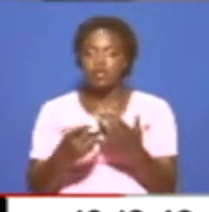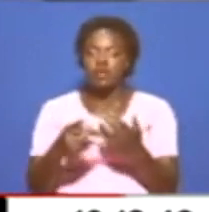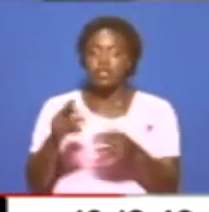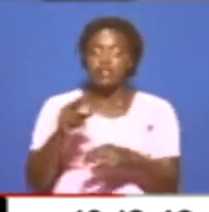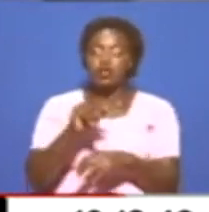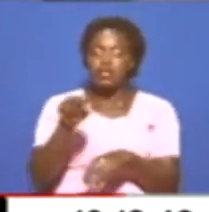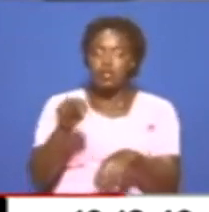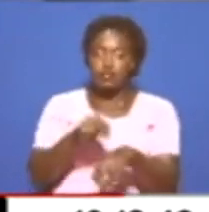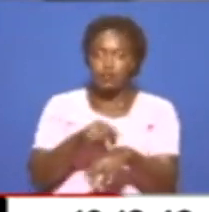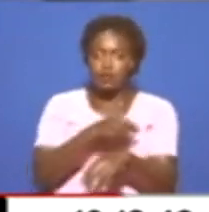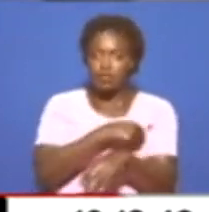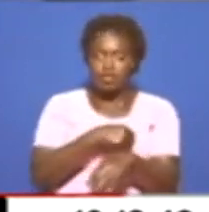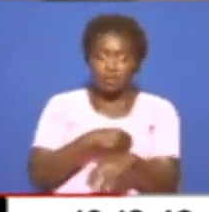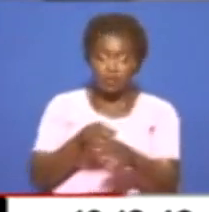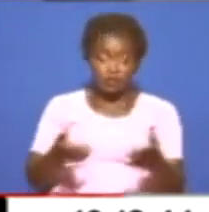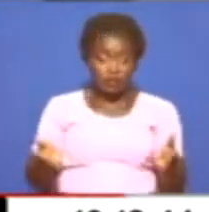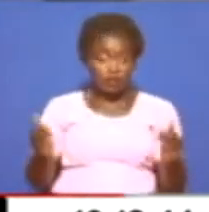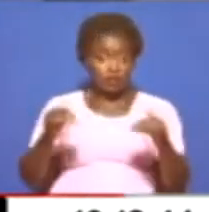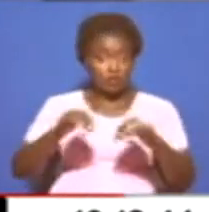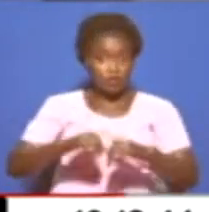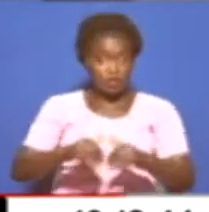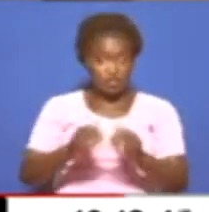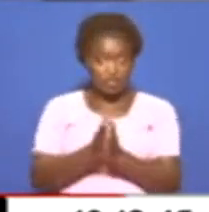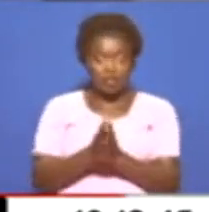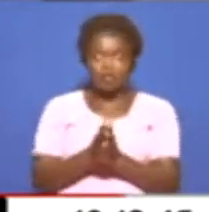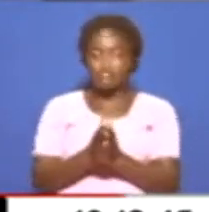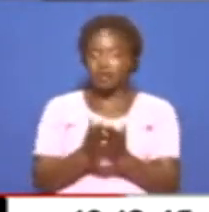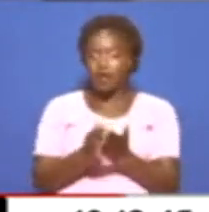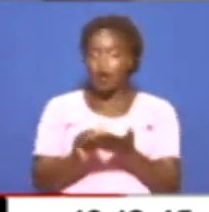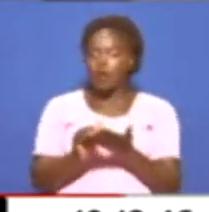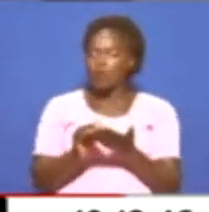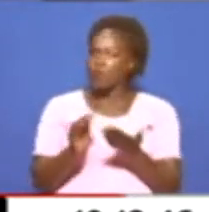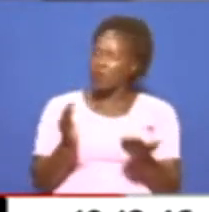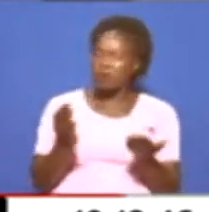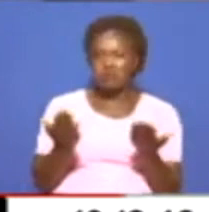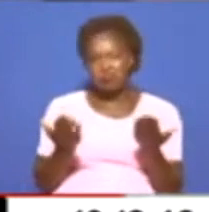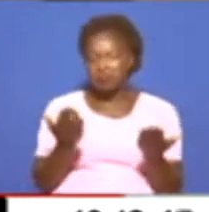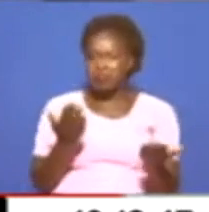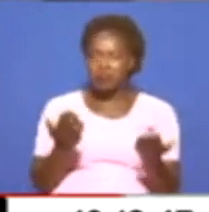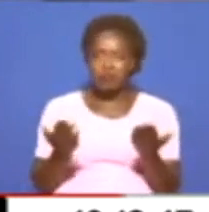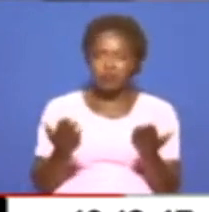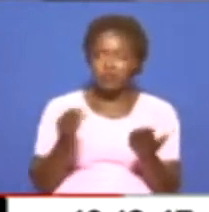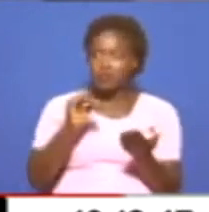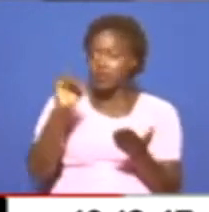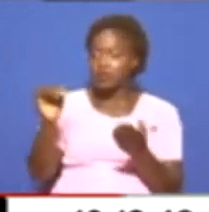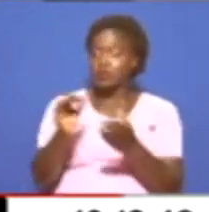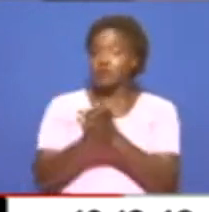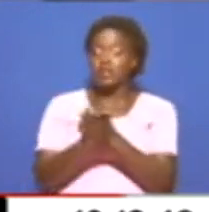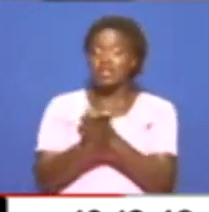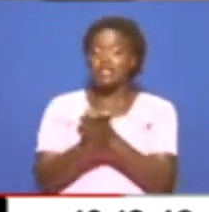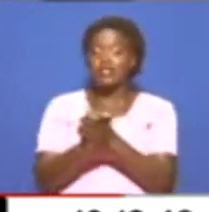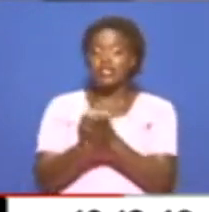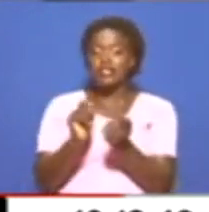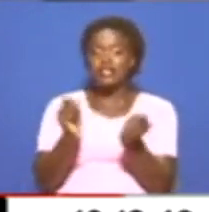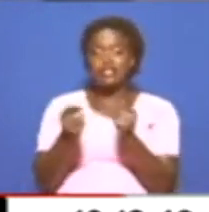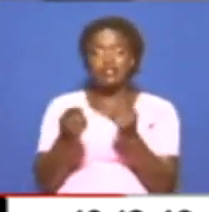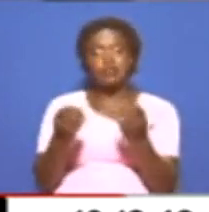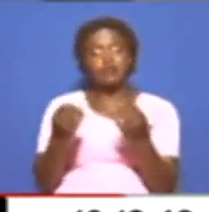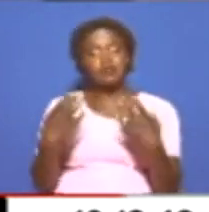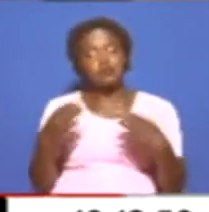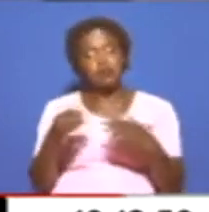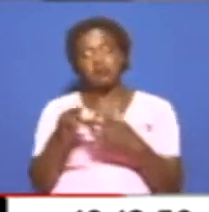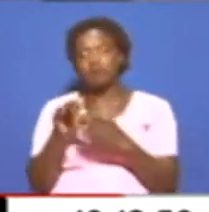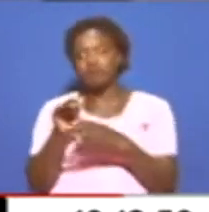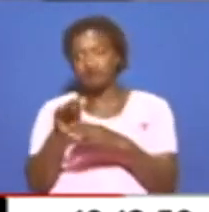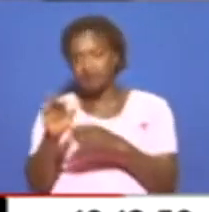Delegates Conference. And there will be more or less what we'd call Jubilee housekeeping. A lot of people have left. A lot of things